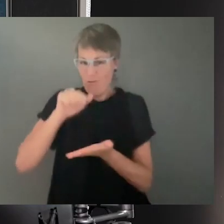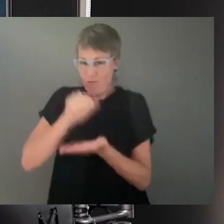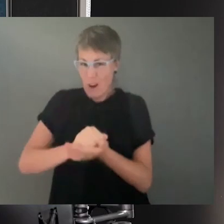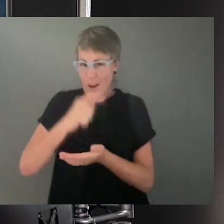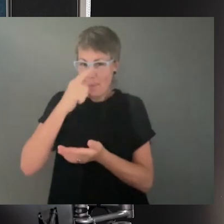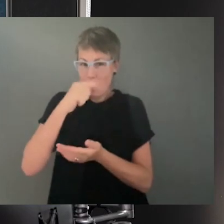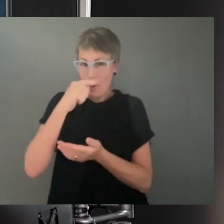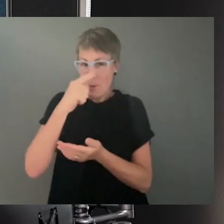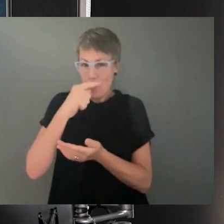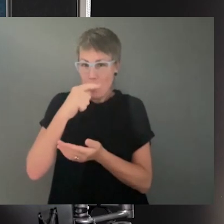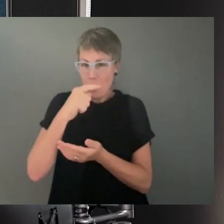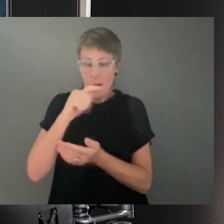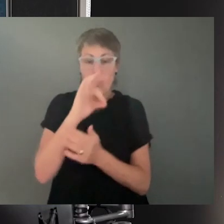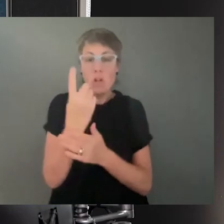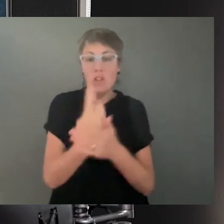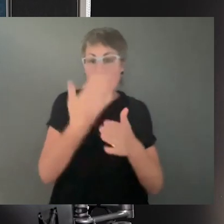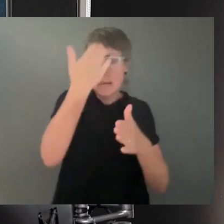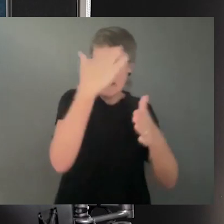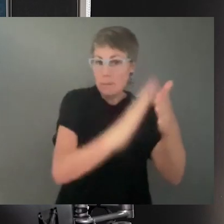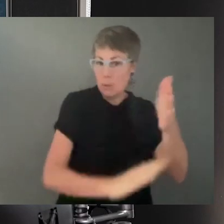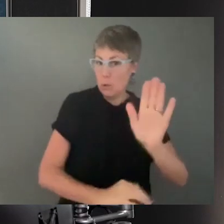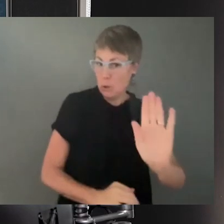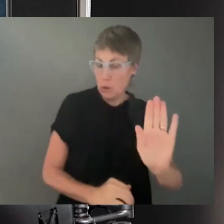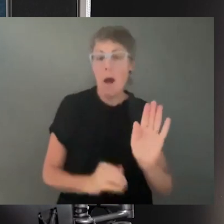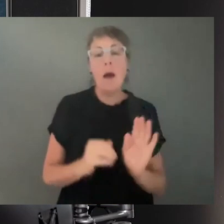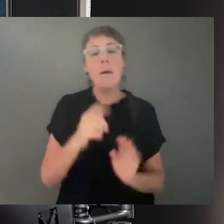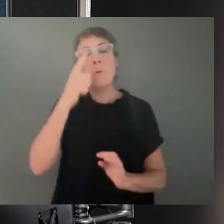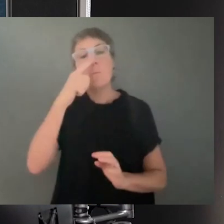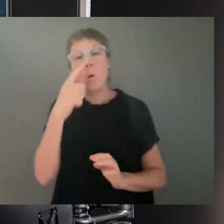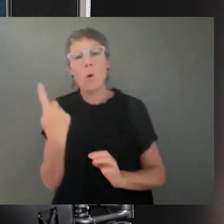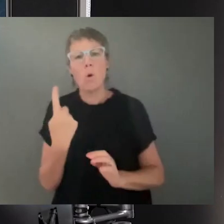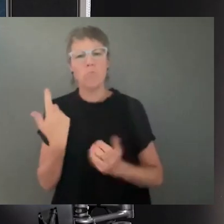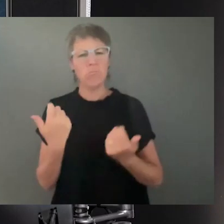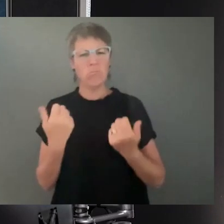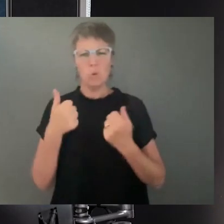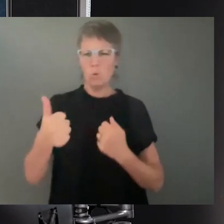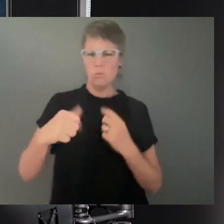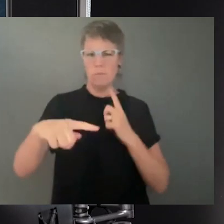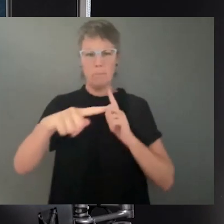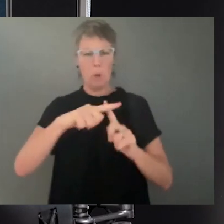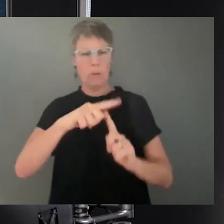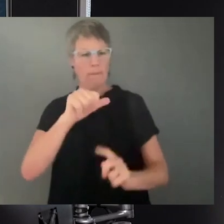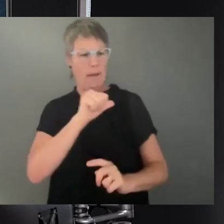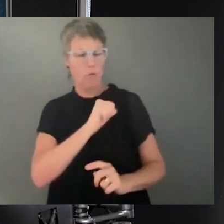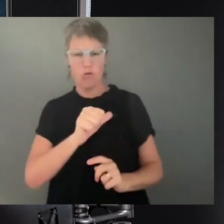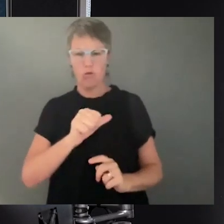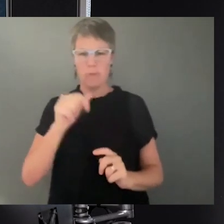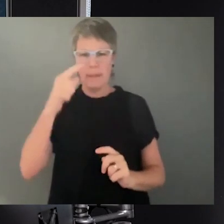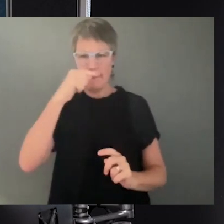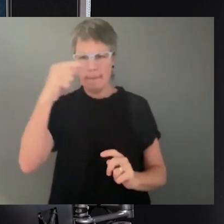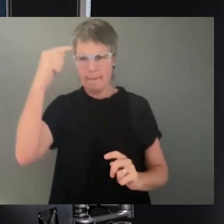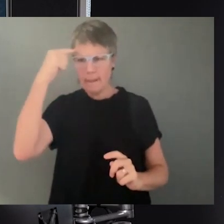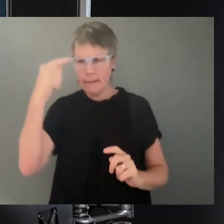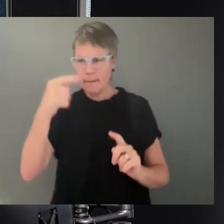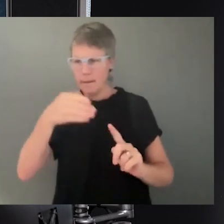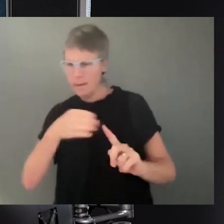the right people in the room. And I don't just mean the expertise, I mean the people who actually have a really positive attitude to thinking outside